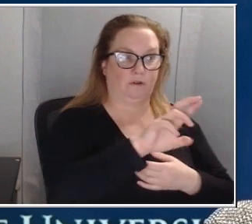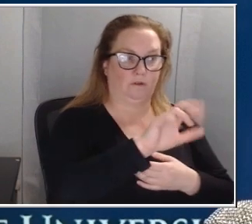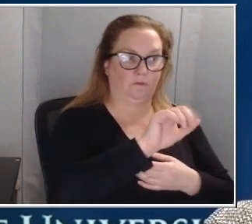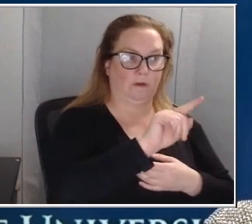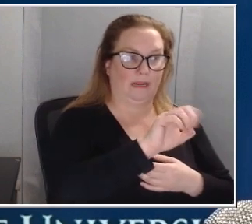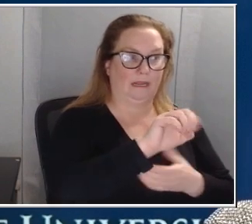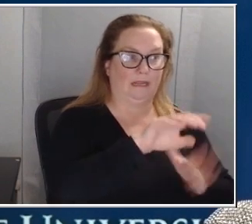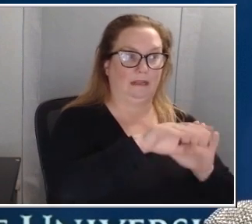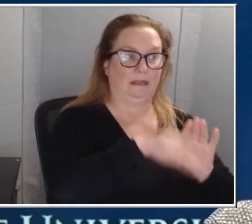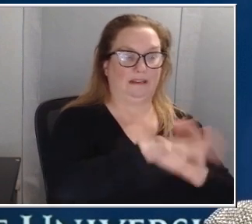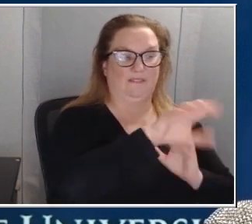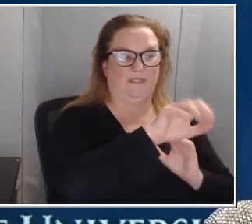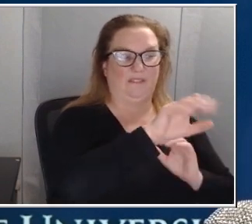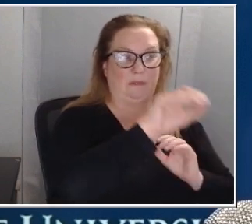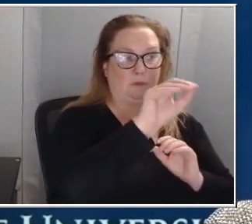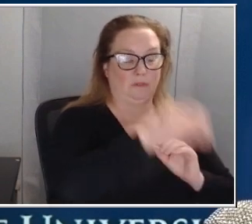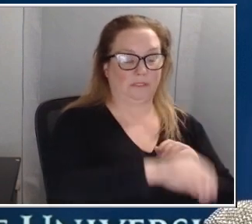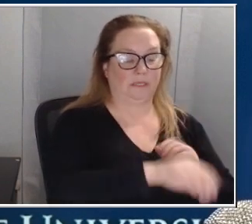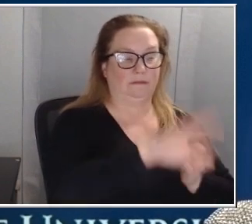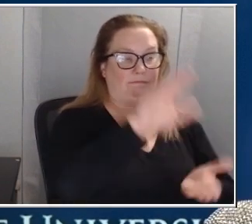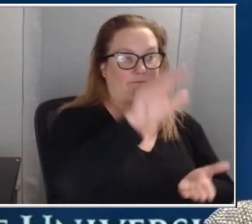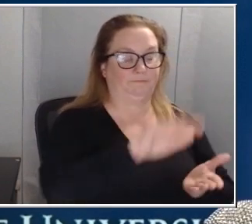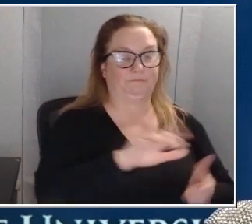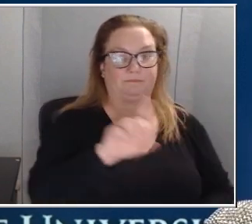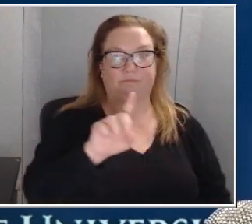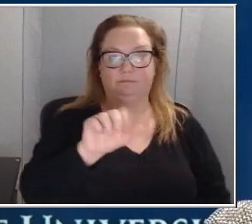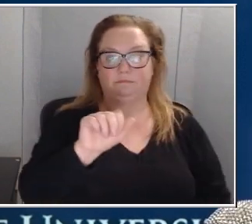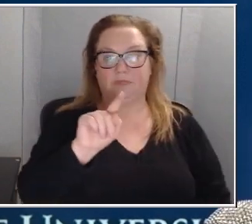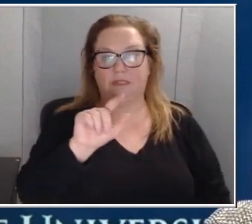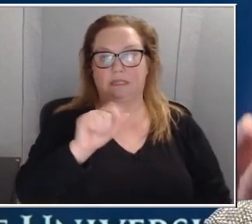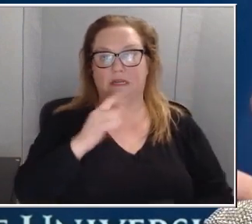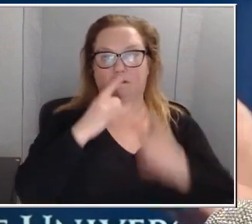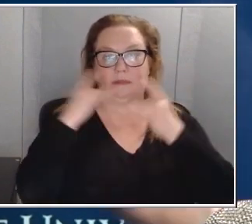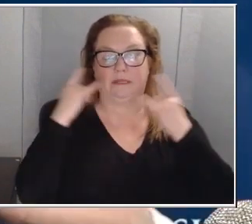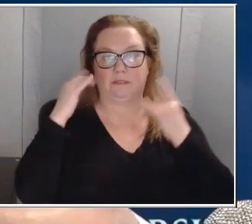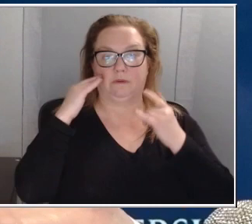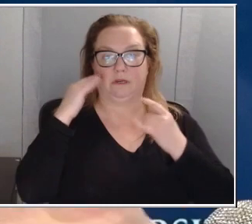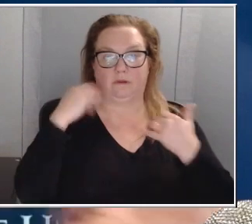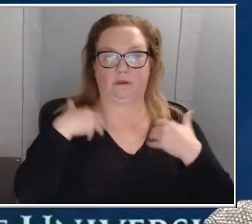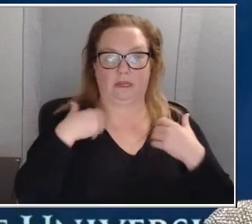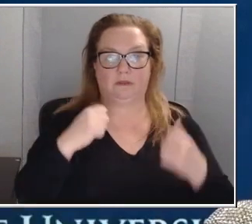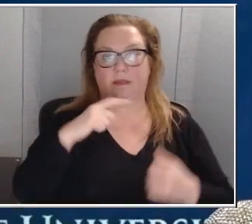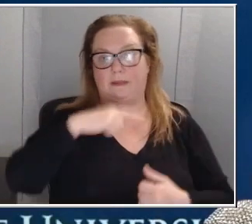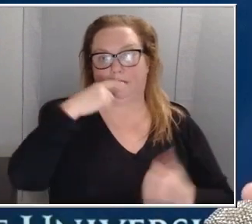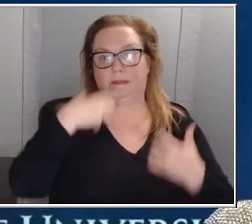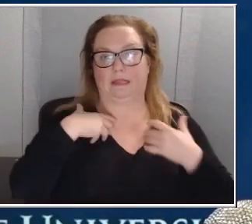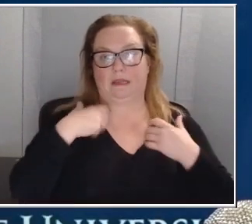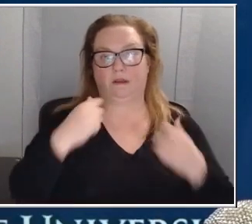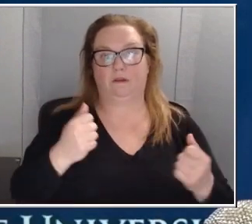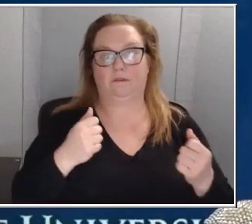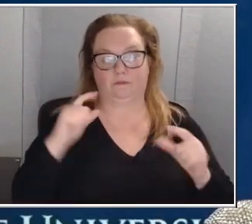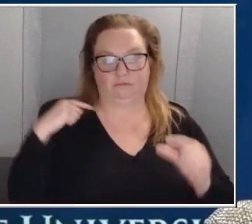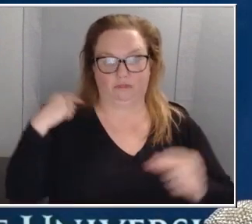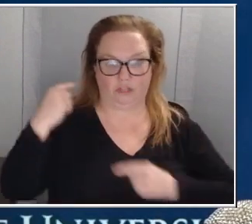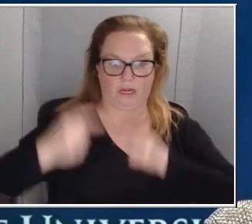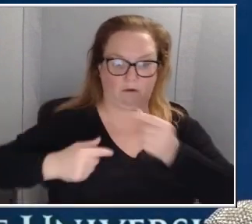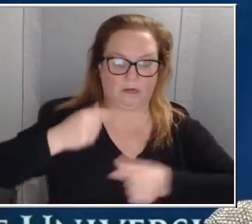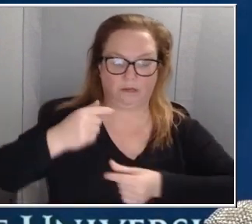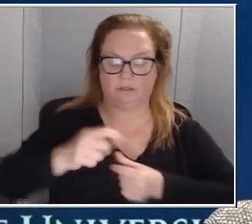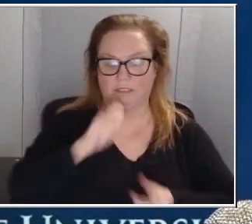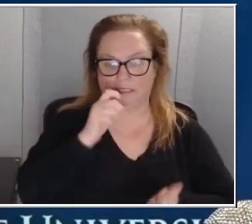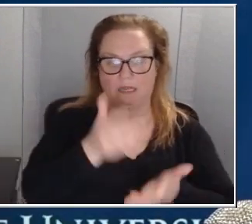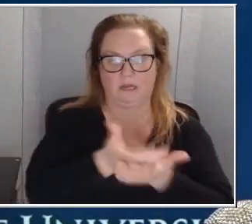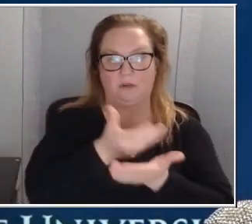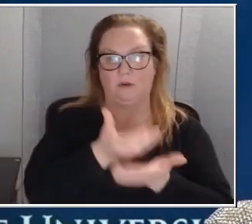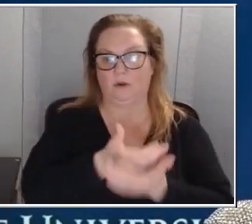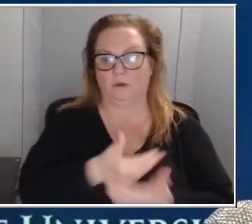50% decrease. So the data around masking is overwhelming. We've known in health and in public health for generations. It's not new. But man,